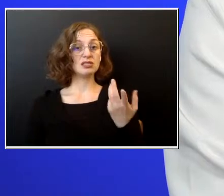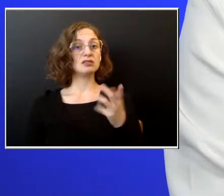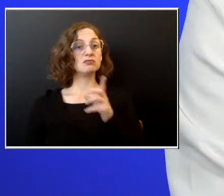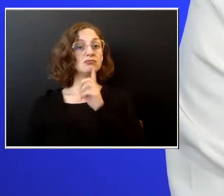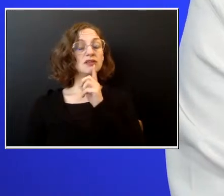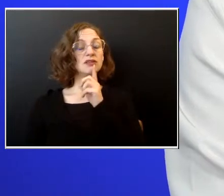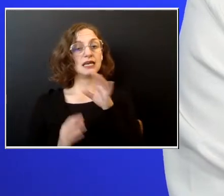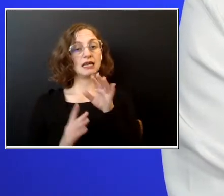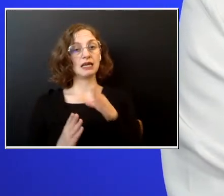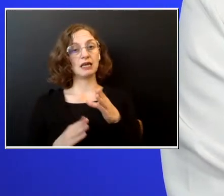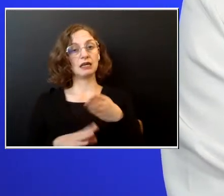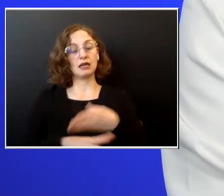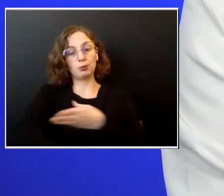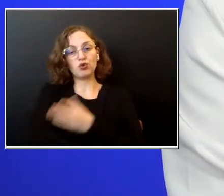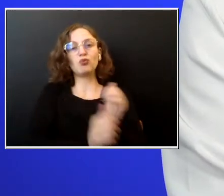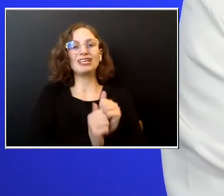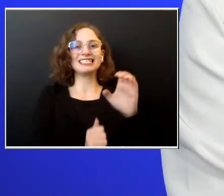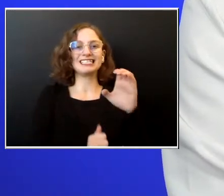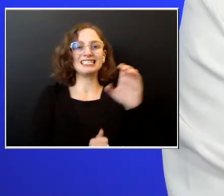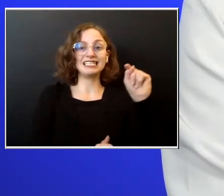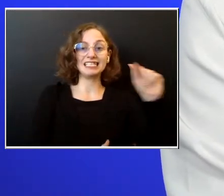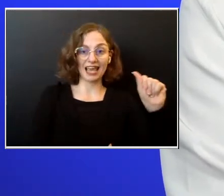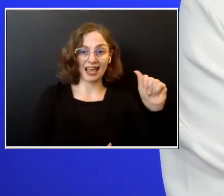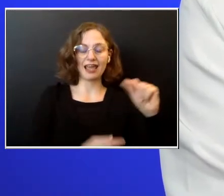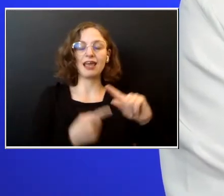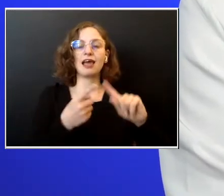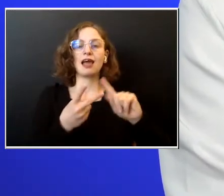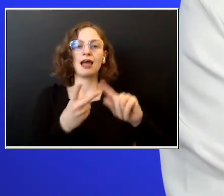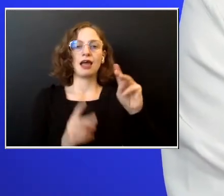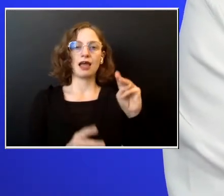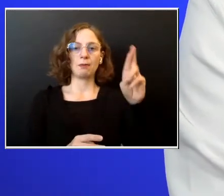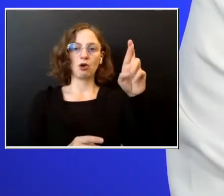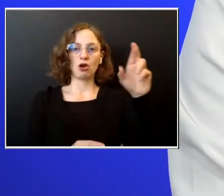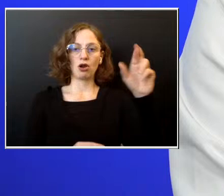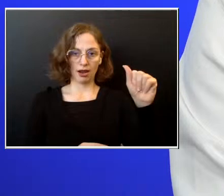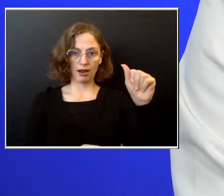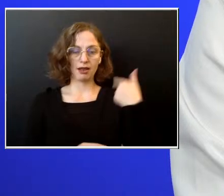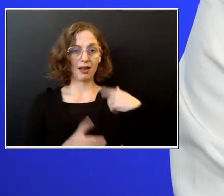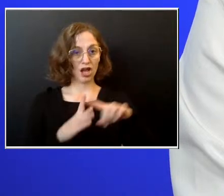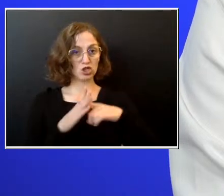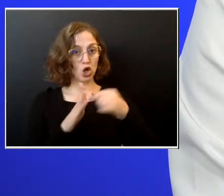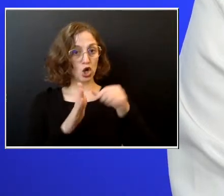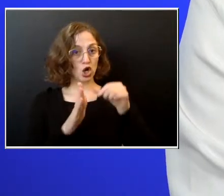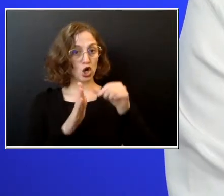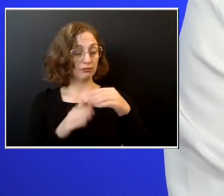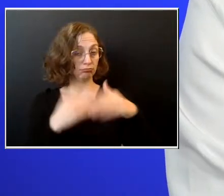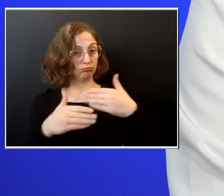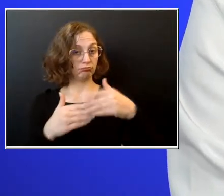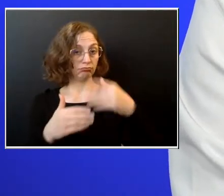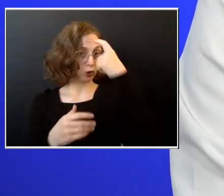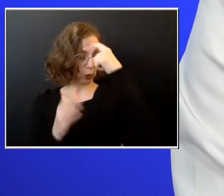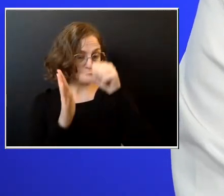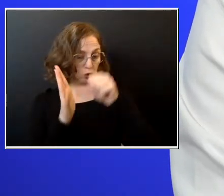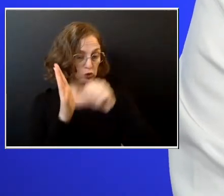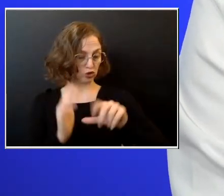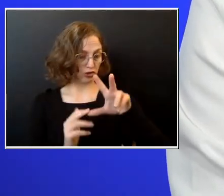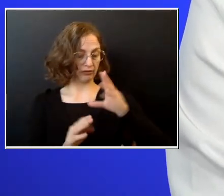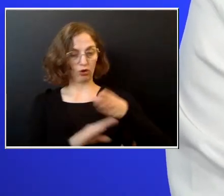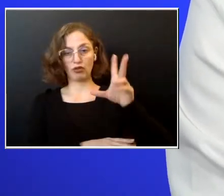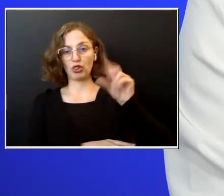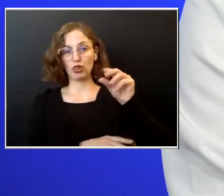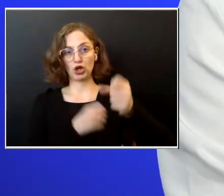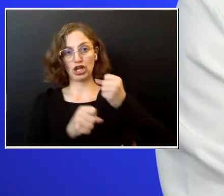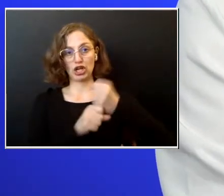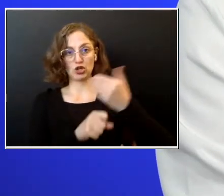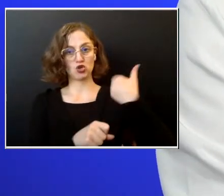mean, since I started practicing neurosurgery over 30 years ago, we didn't have a lot of these techniques. We didn't have CTA. Which is what we just